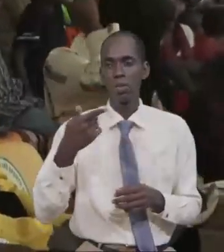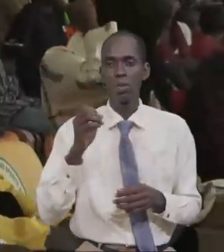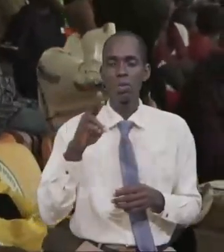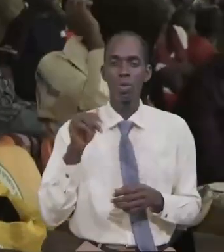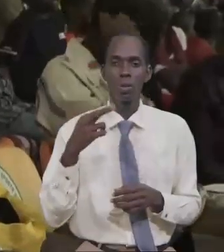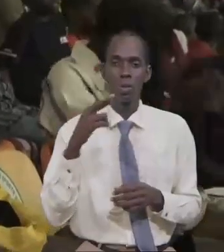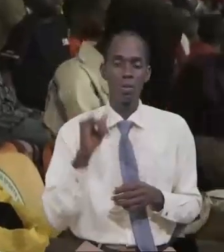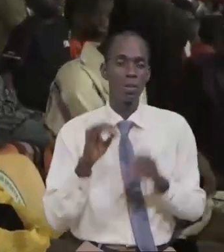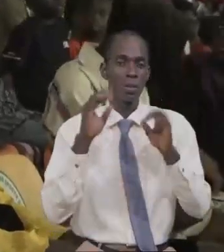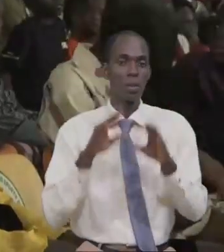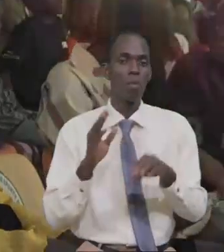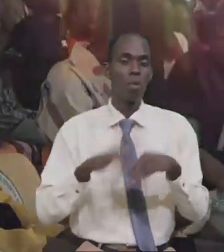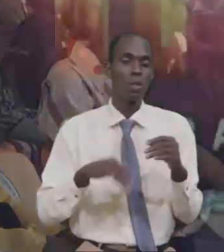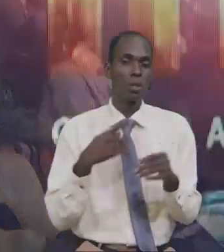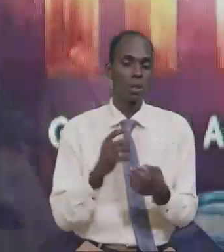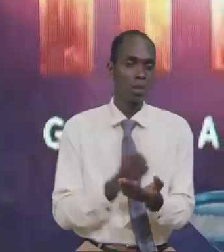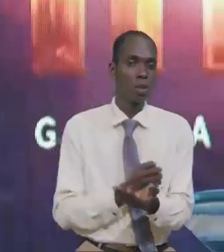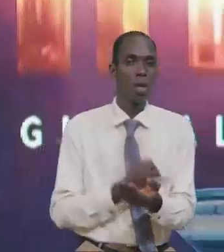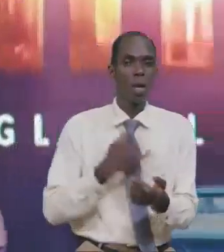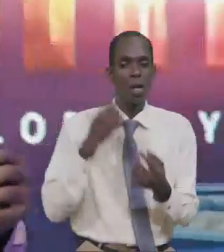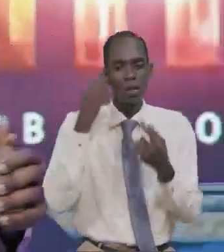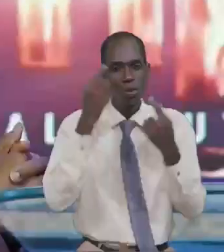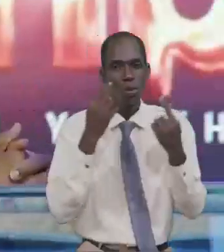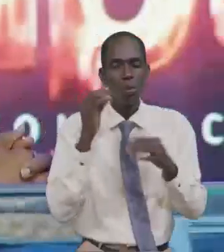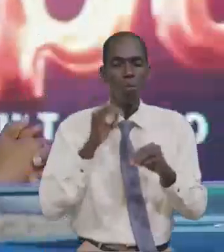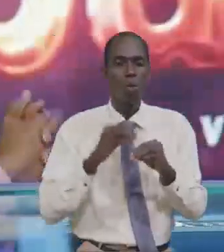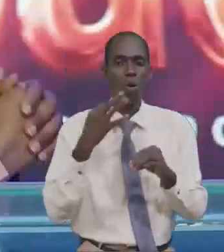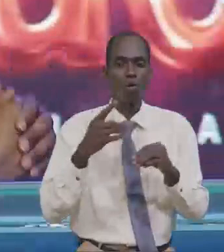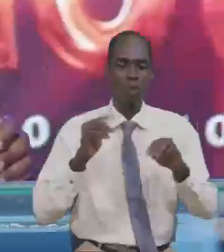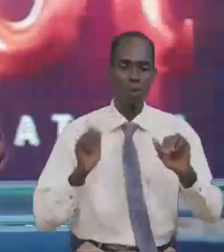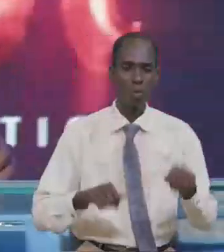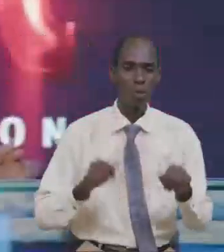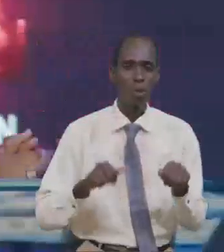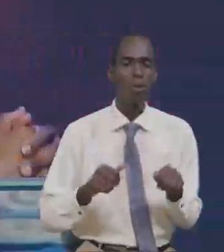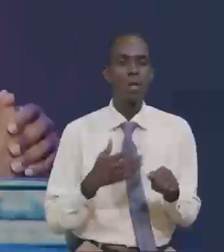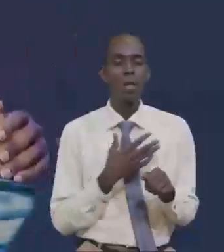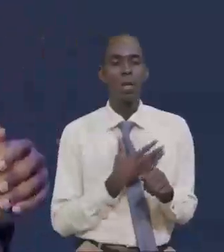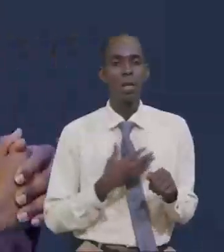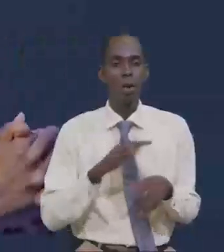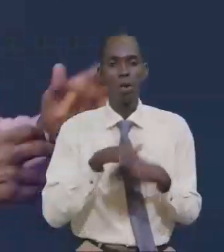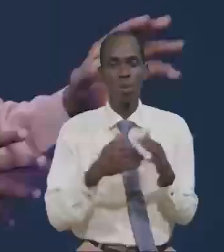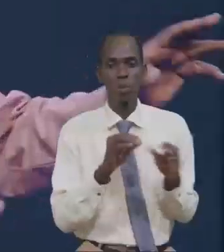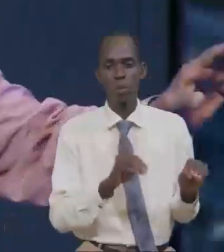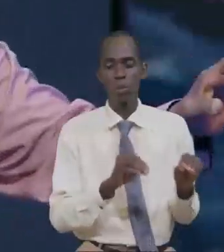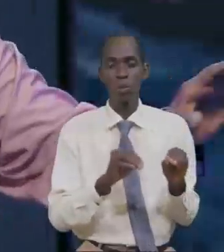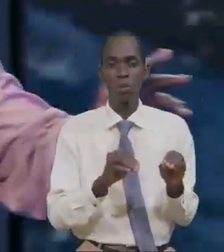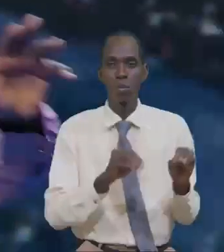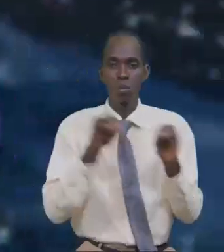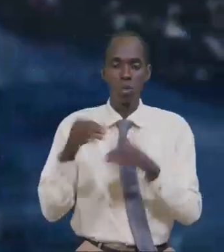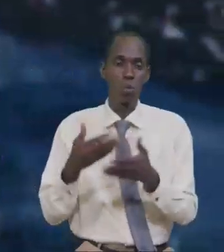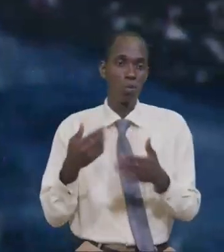me, more than I thought about my life. There are many people, they think more about